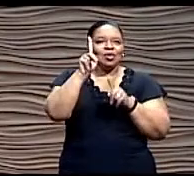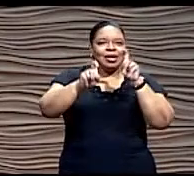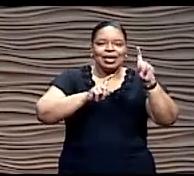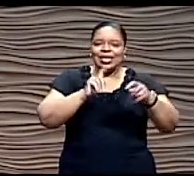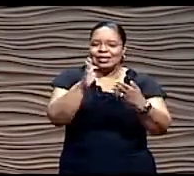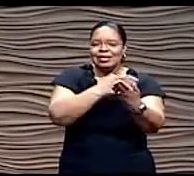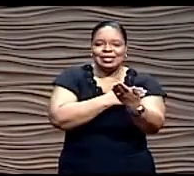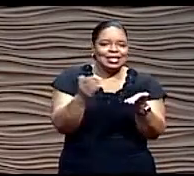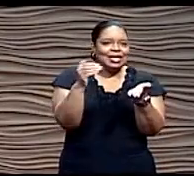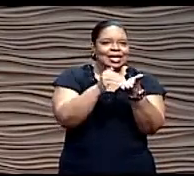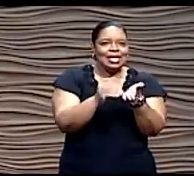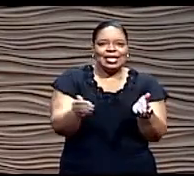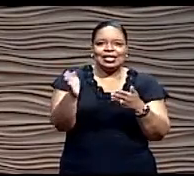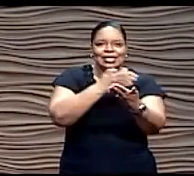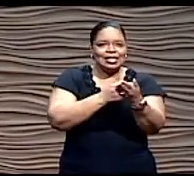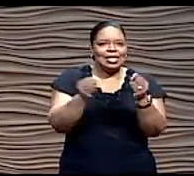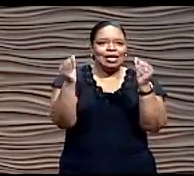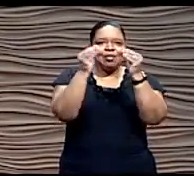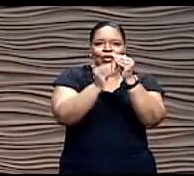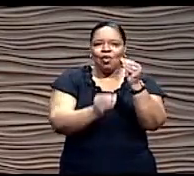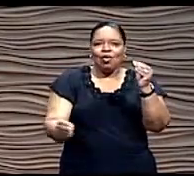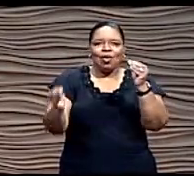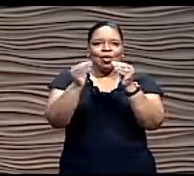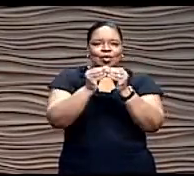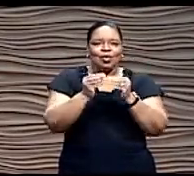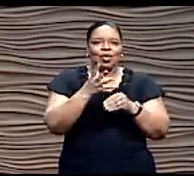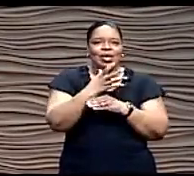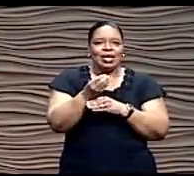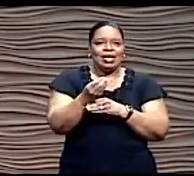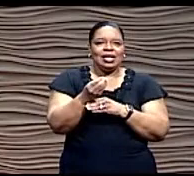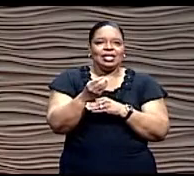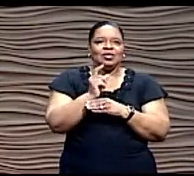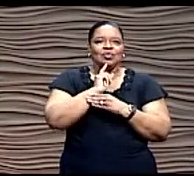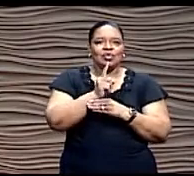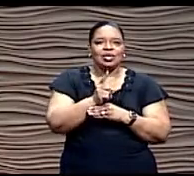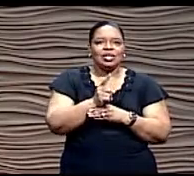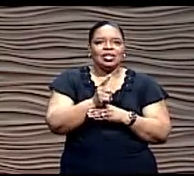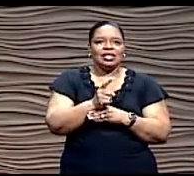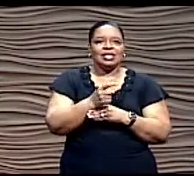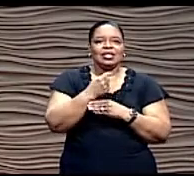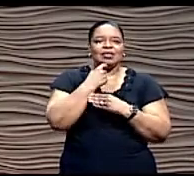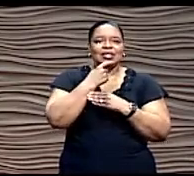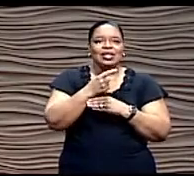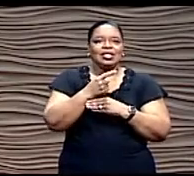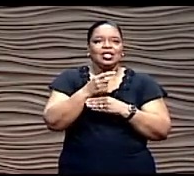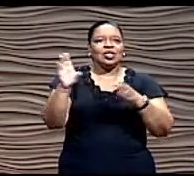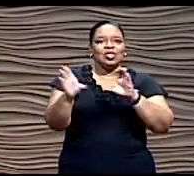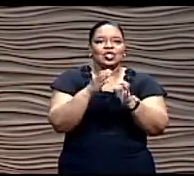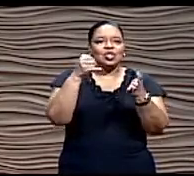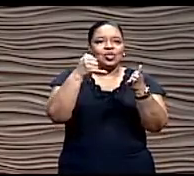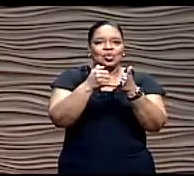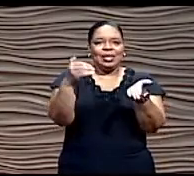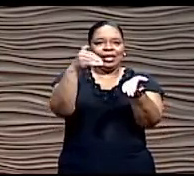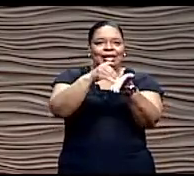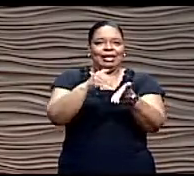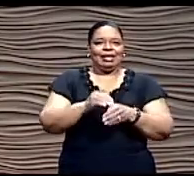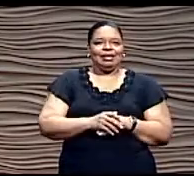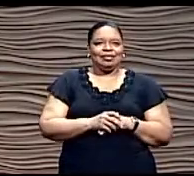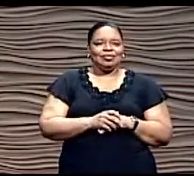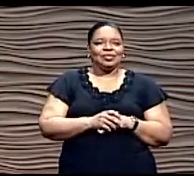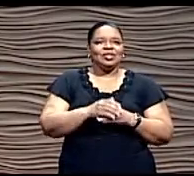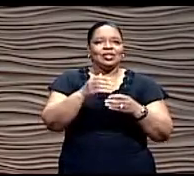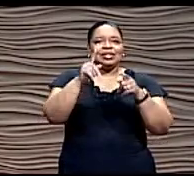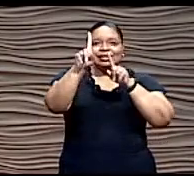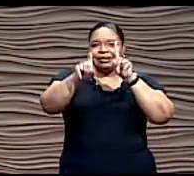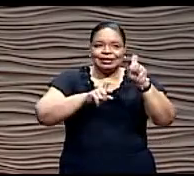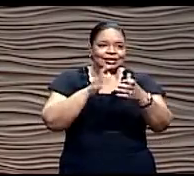to sing more and sing more, in a secular way, the word would be encore, but they're asking him to sing